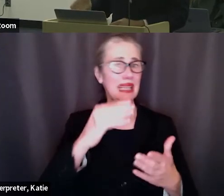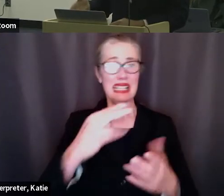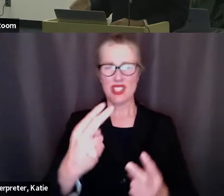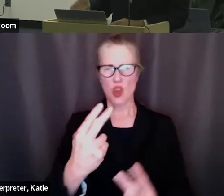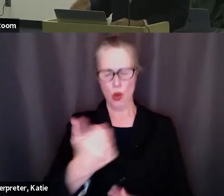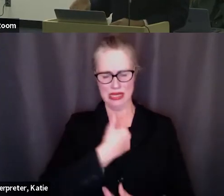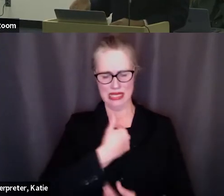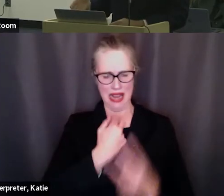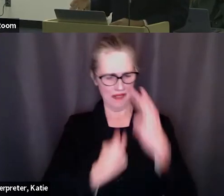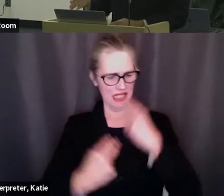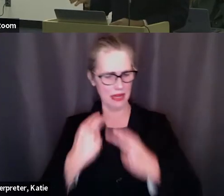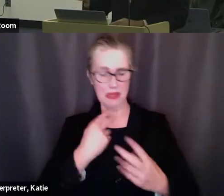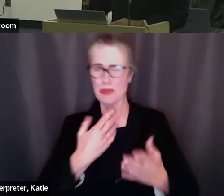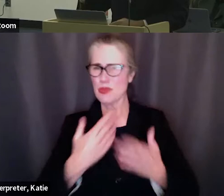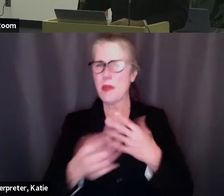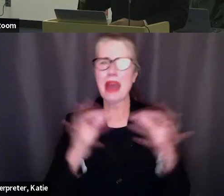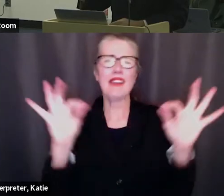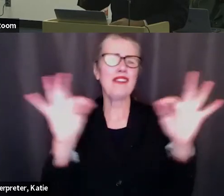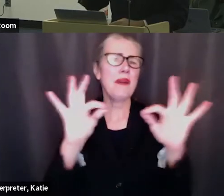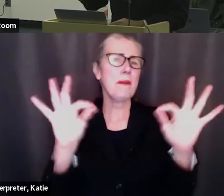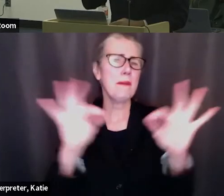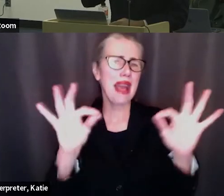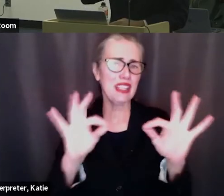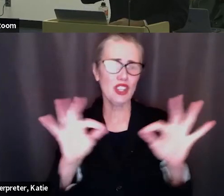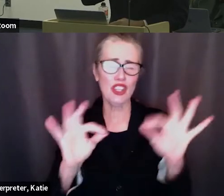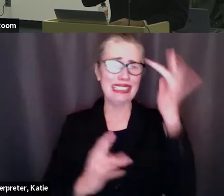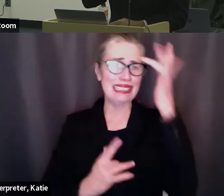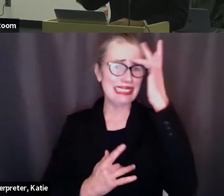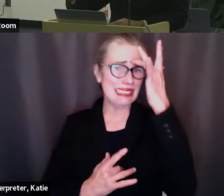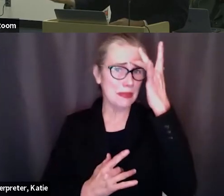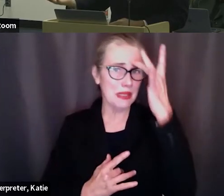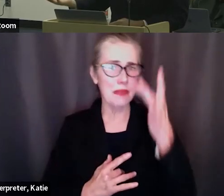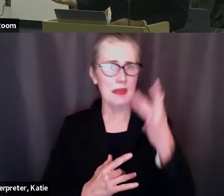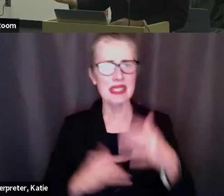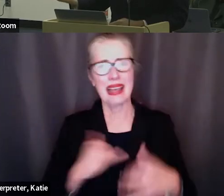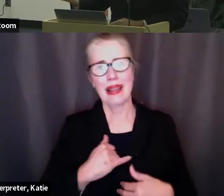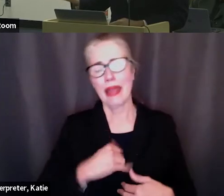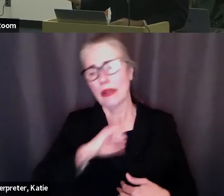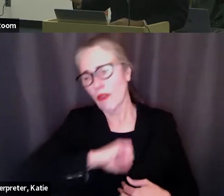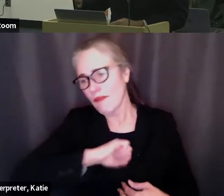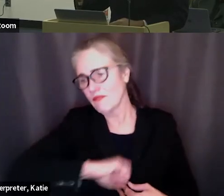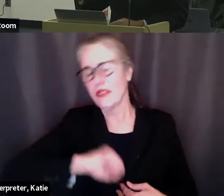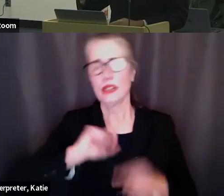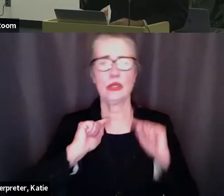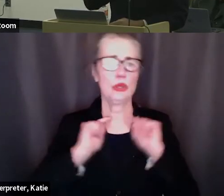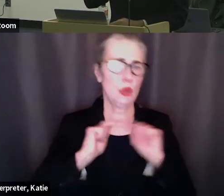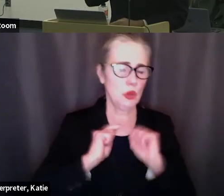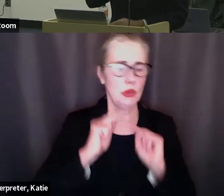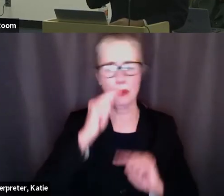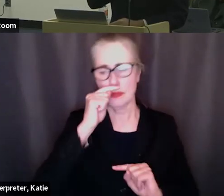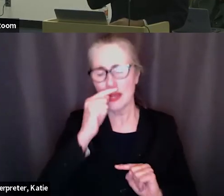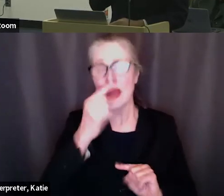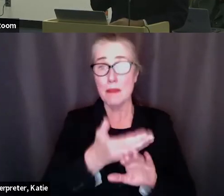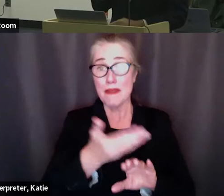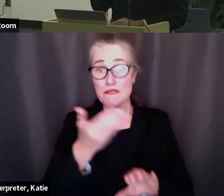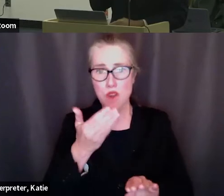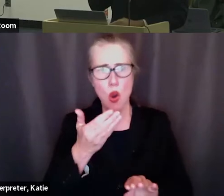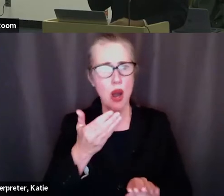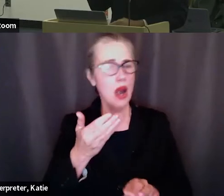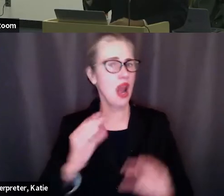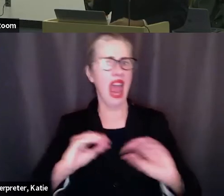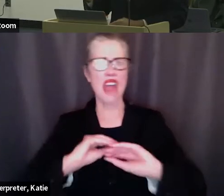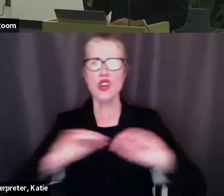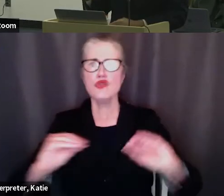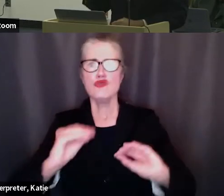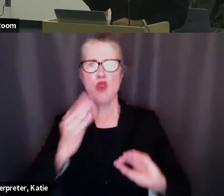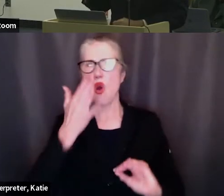symptom is they said in particular it's not like when students were having a losing sense of smell or